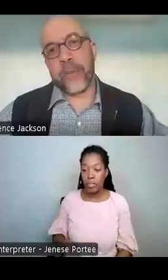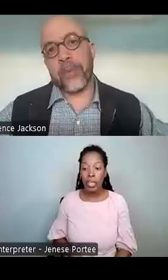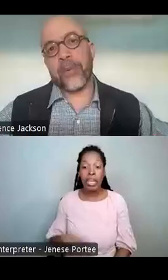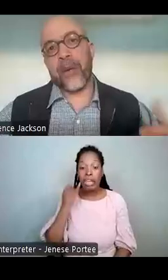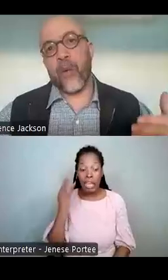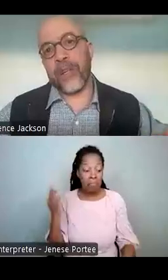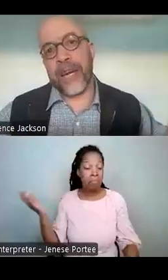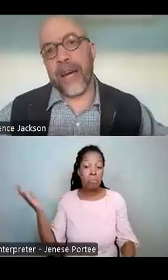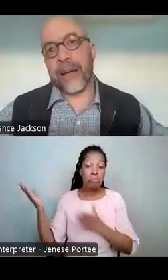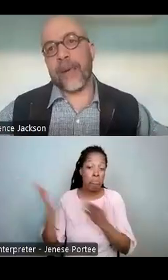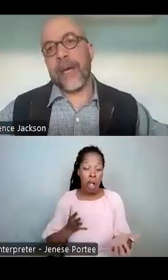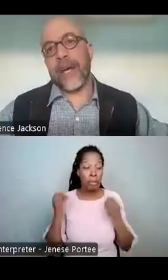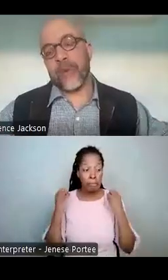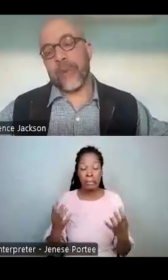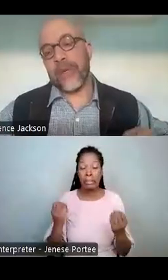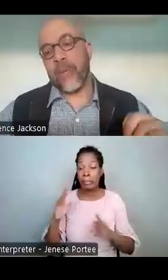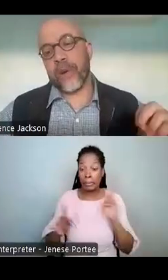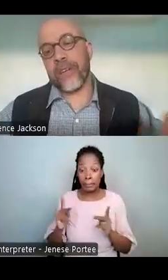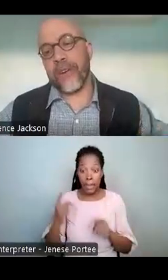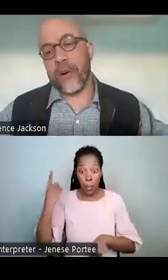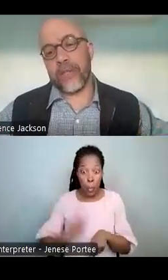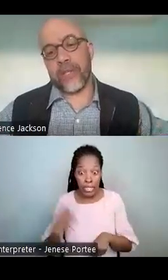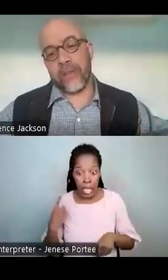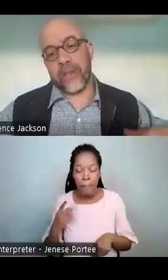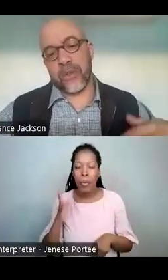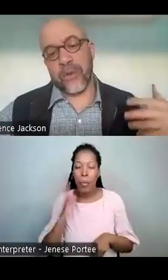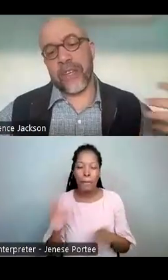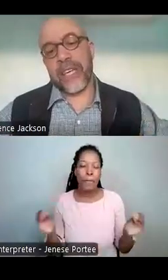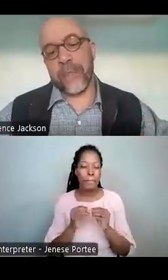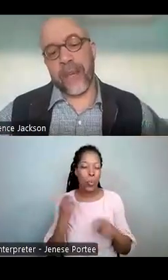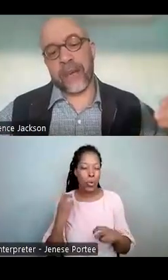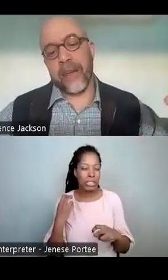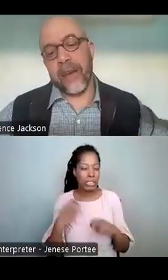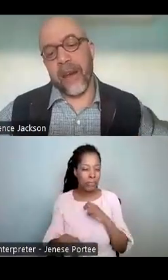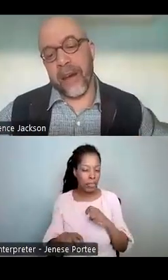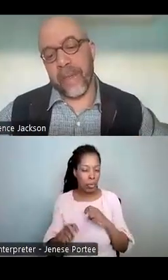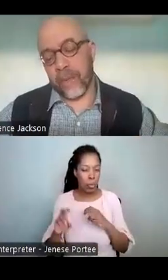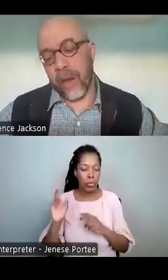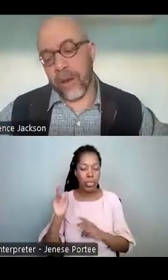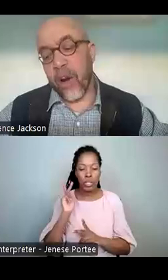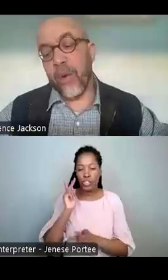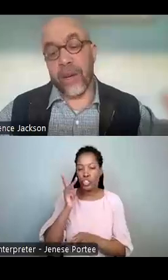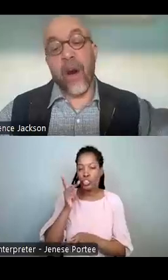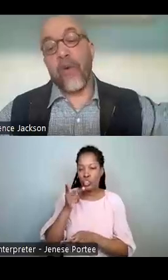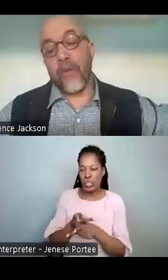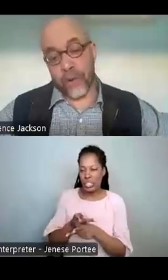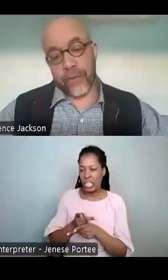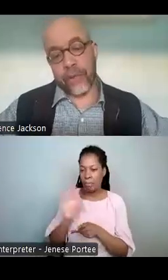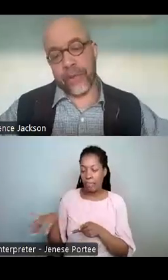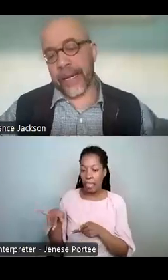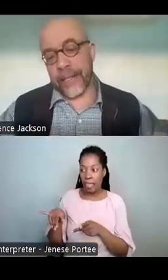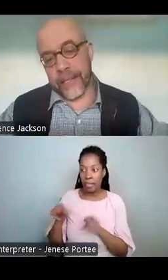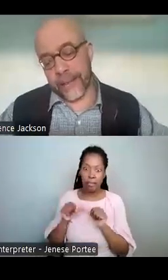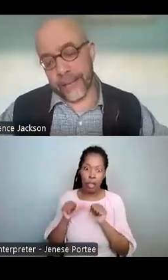numbers of people at one time, it would be more difficult, to sort of keep that going over